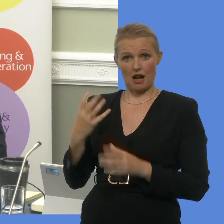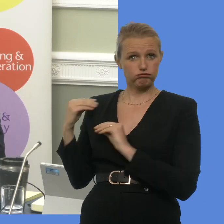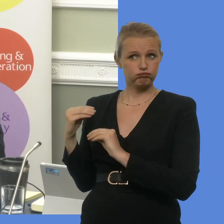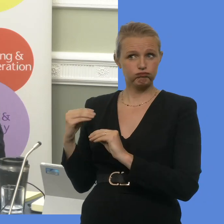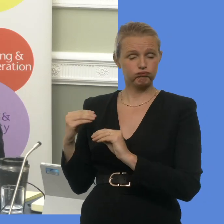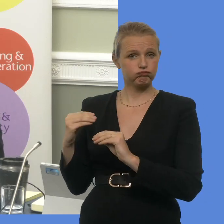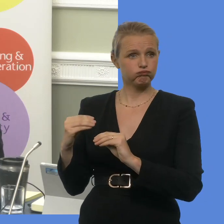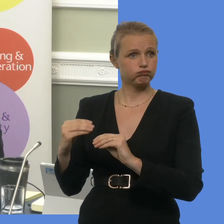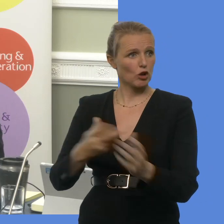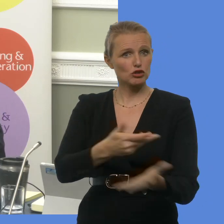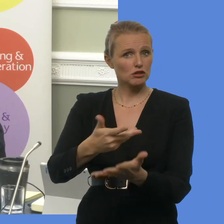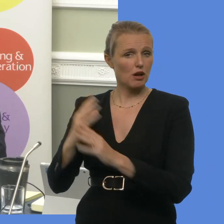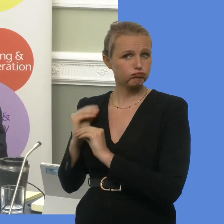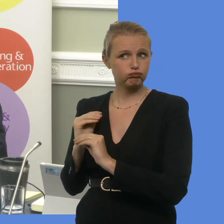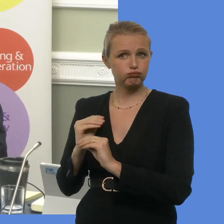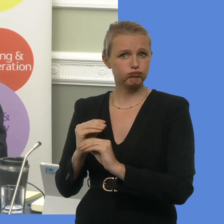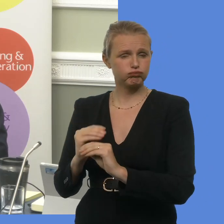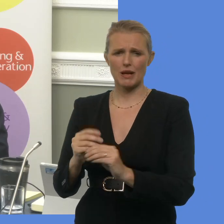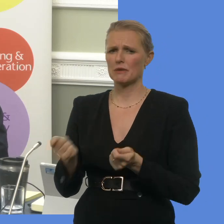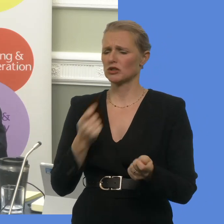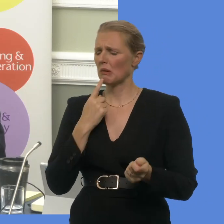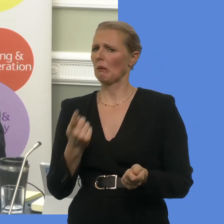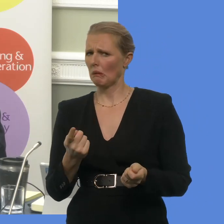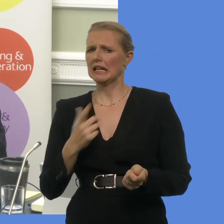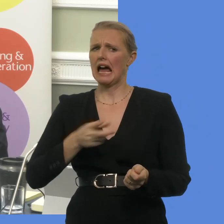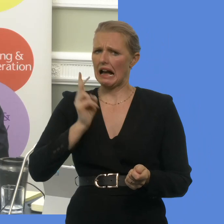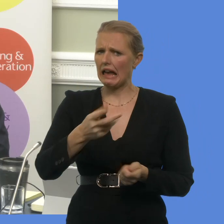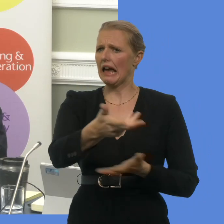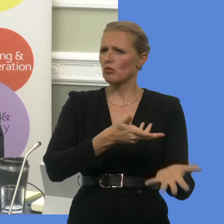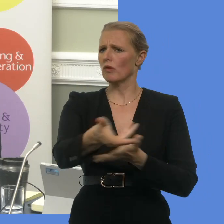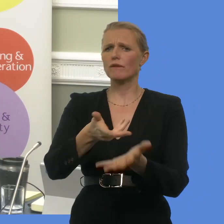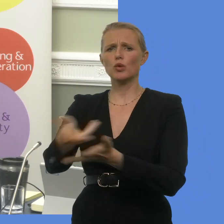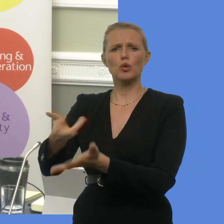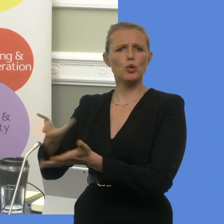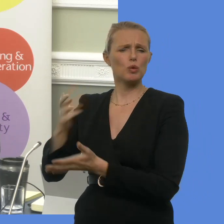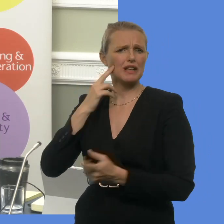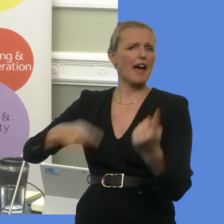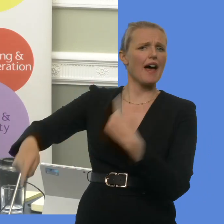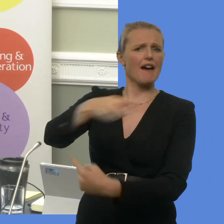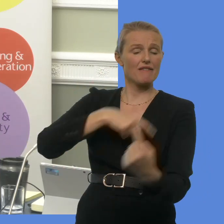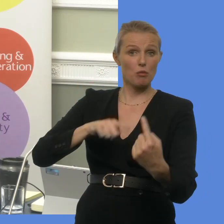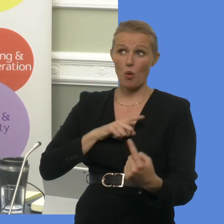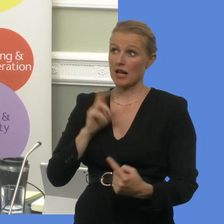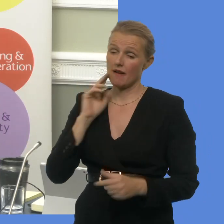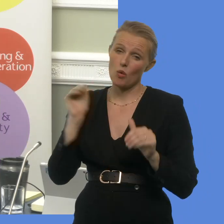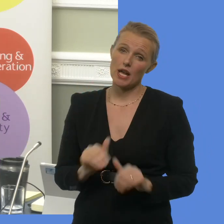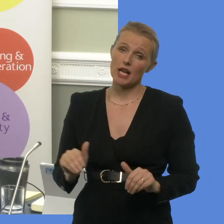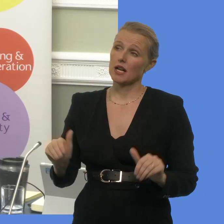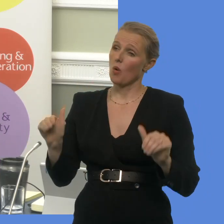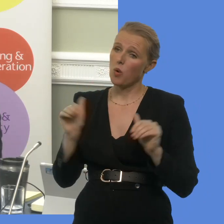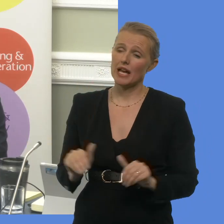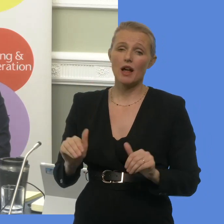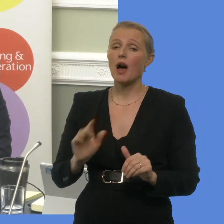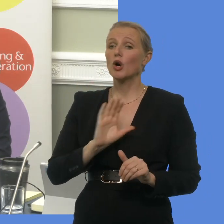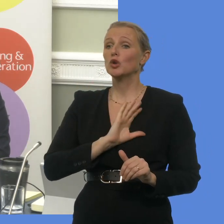open to looking at that review period, because this is an issue that it's been waited for so long. We don't want to